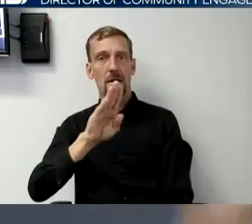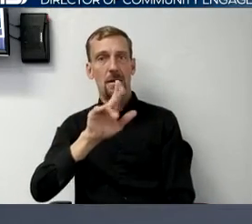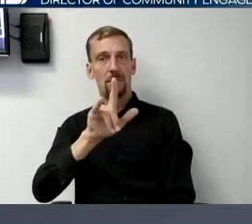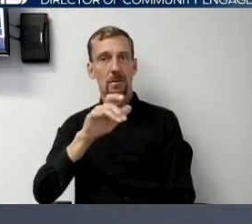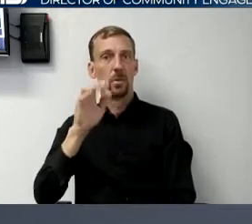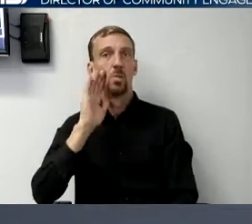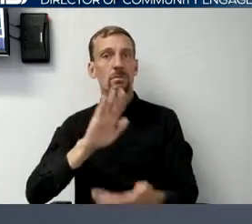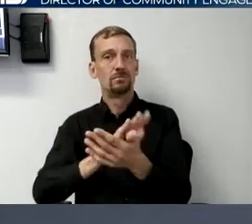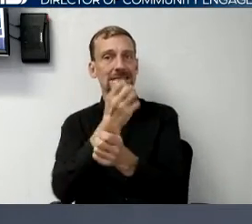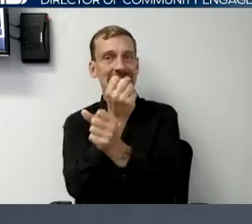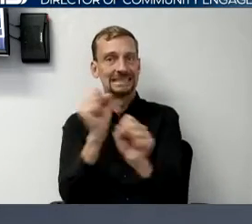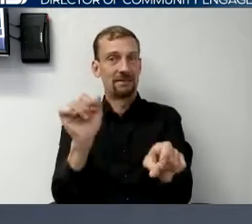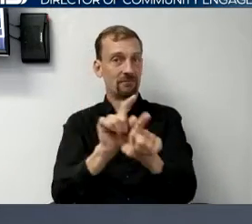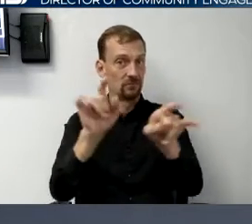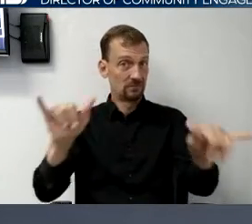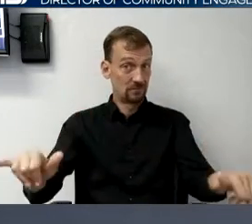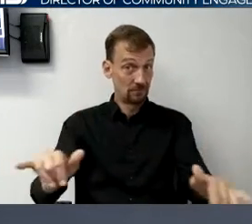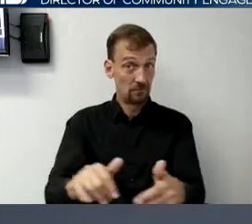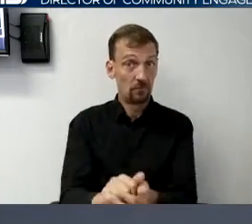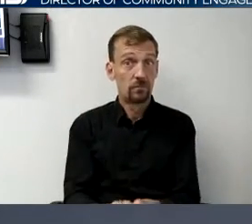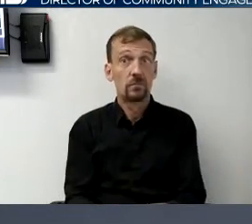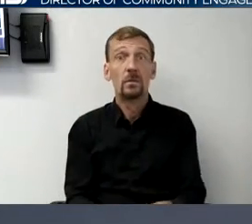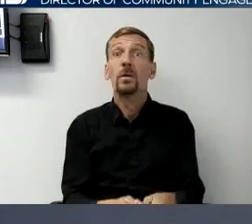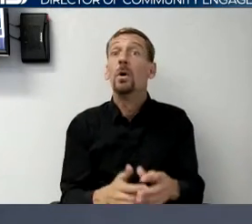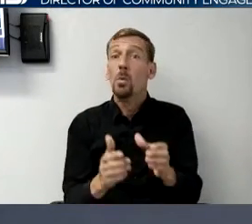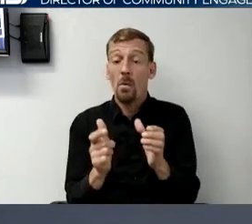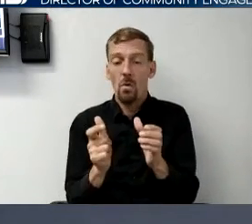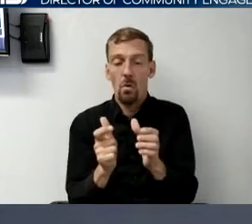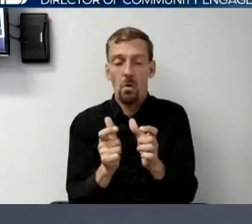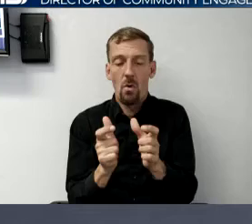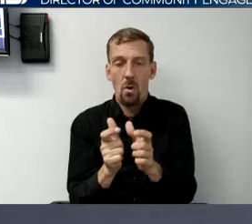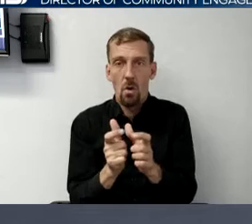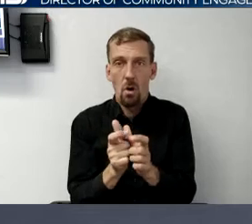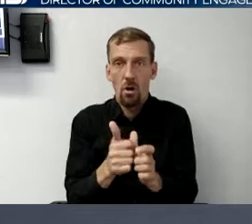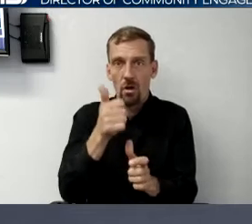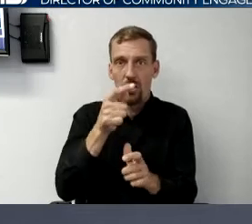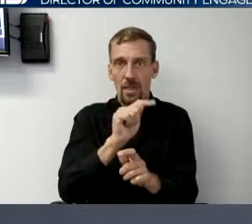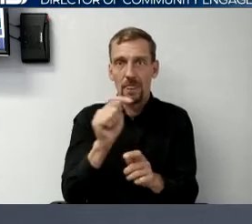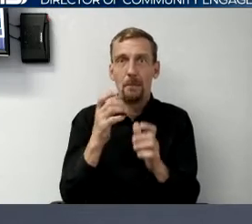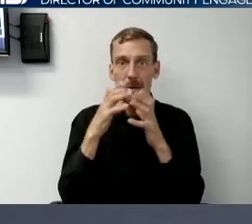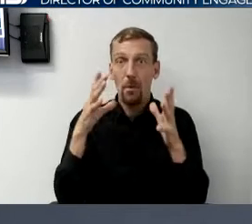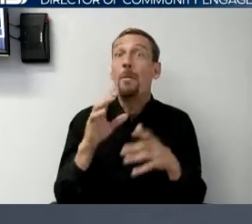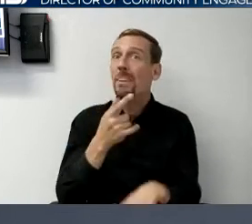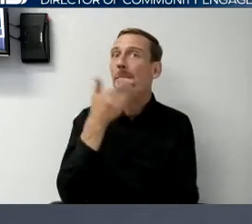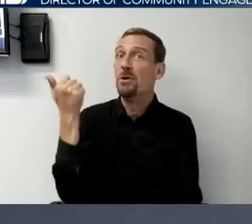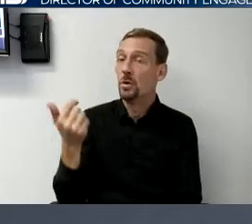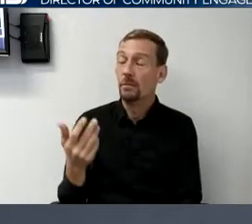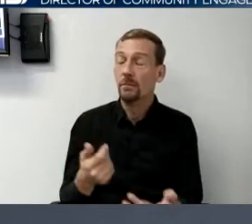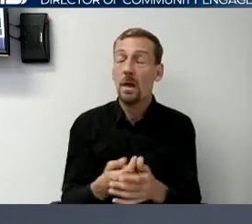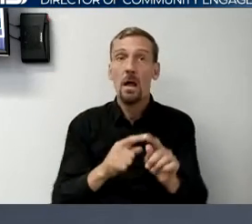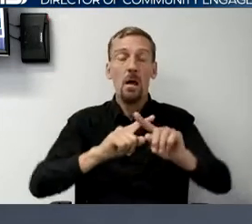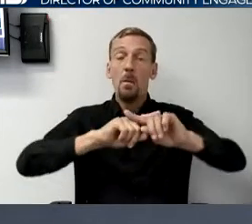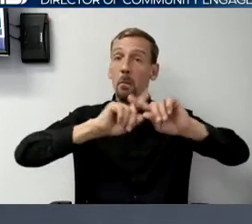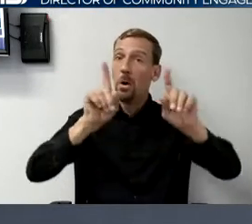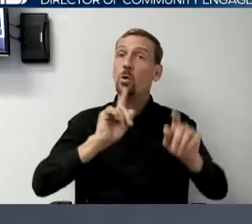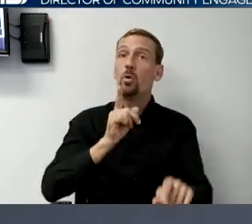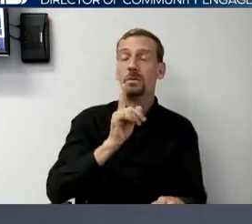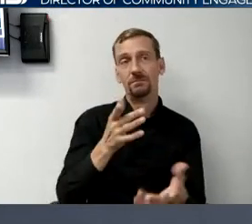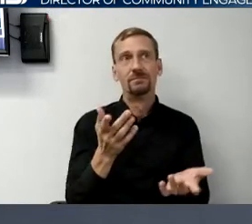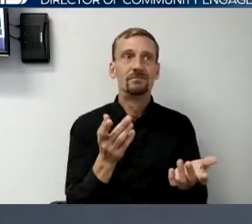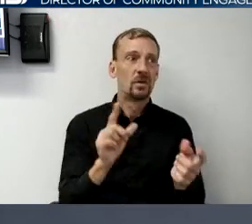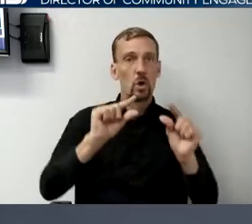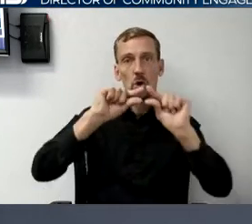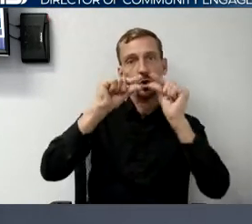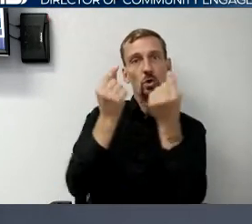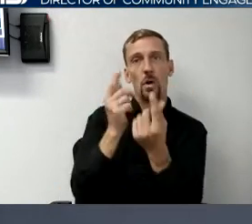they come into it. The smaller your social bubble, probably the better. But in essence, it's a